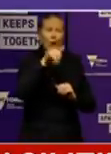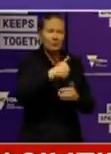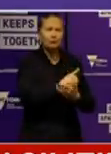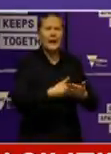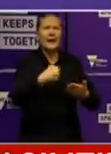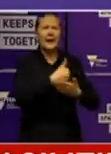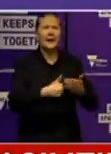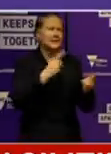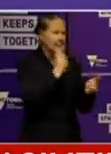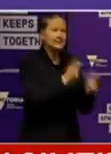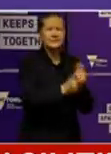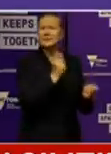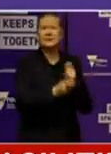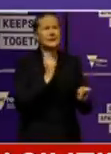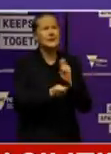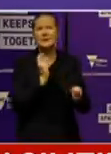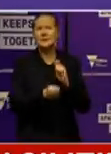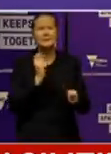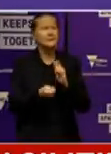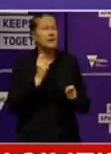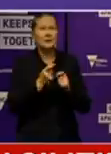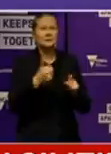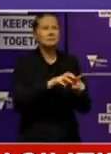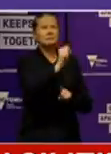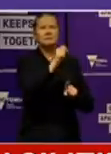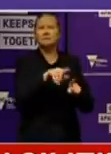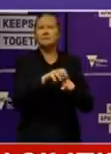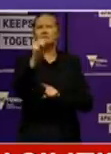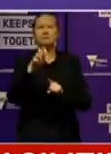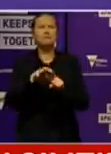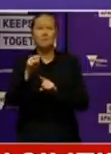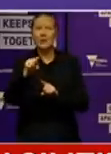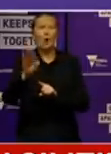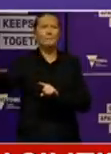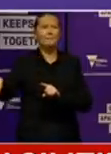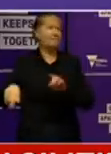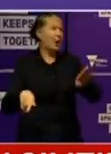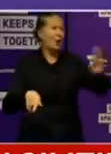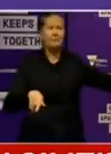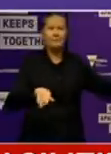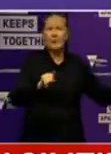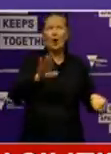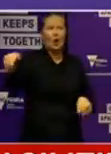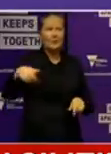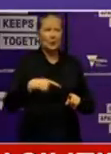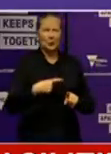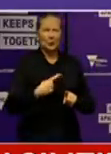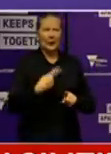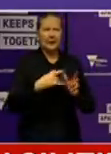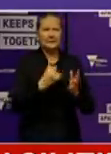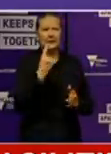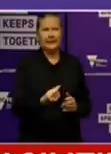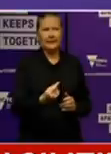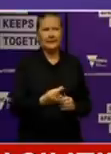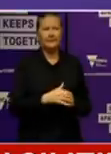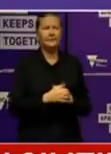are locating cases, identifying cases, making sure people are isolated as quickly as possible. So the